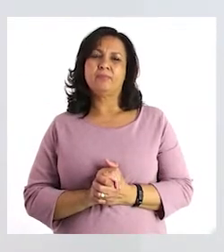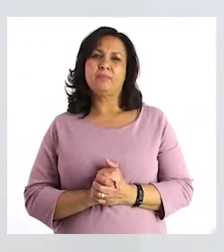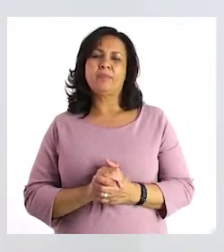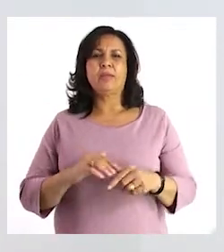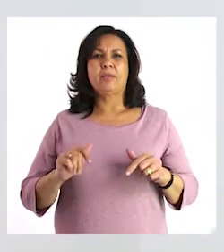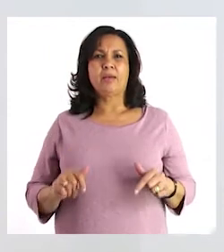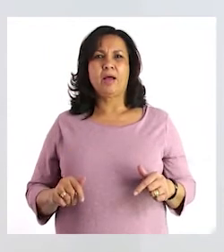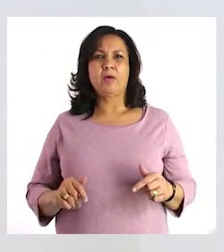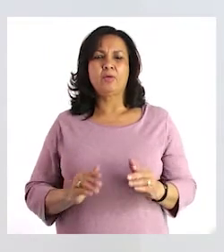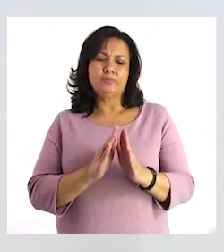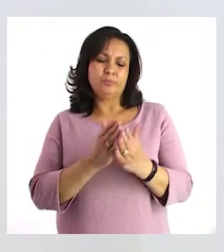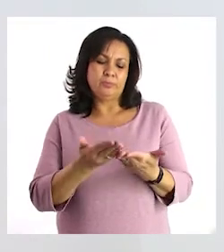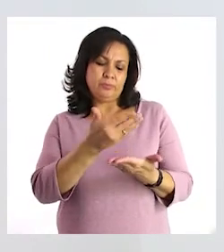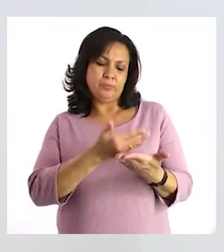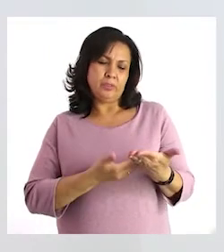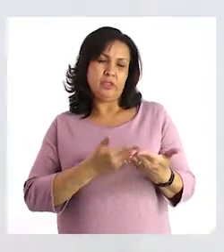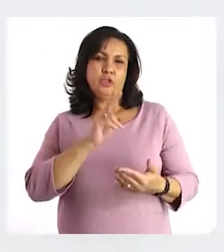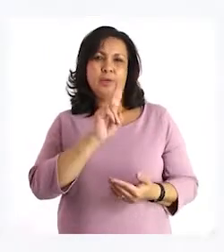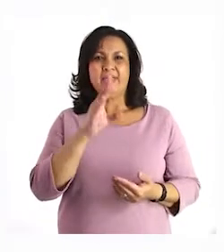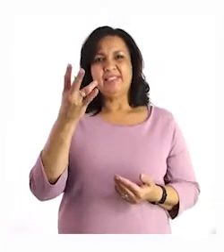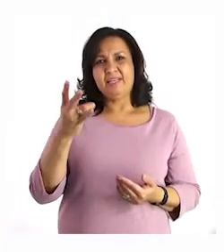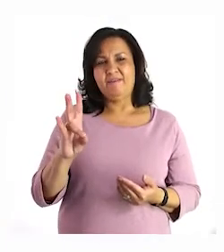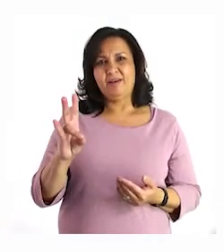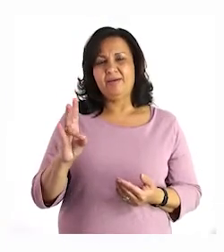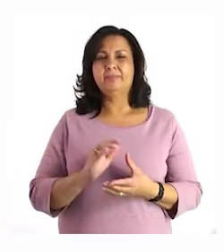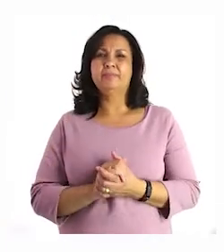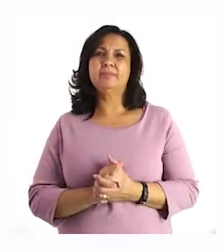Now, let's turn to page 27.